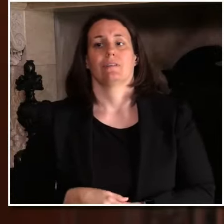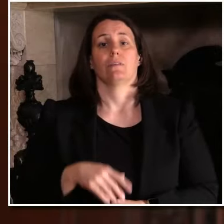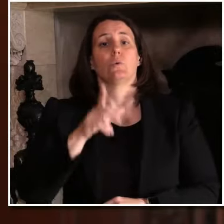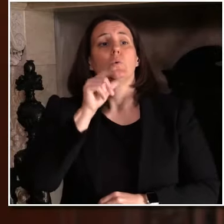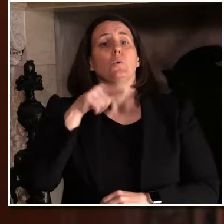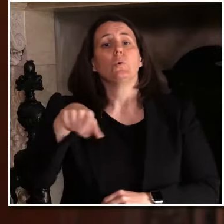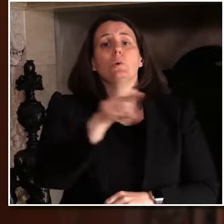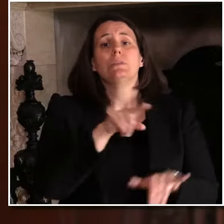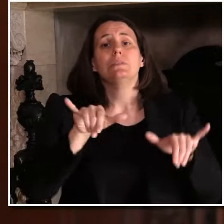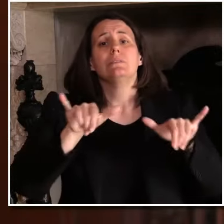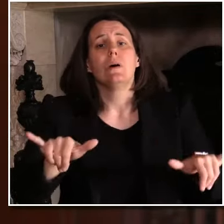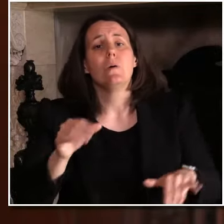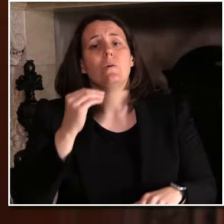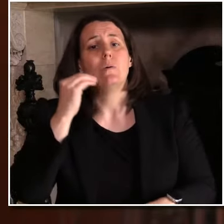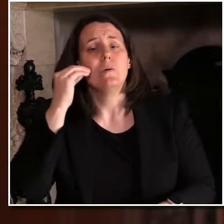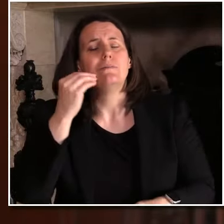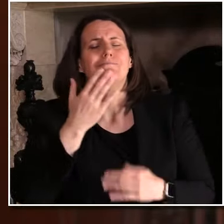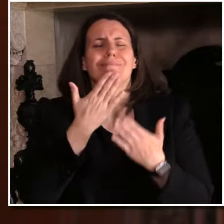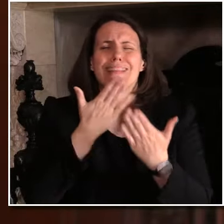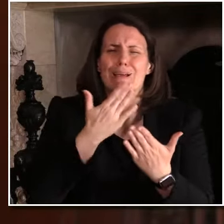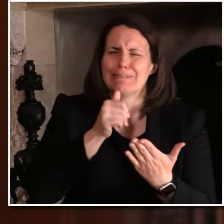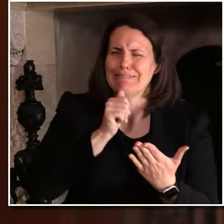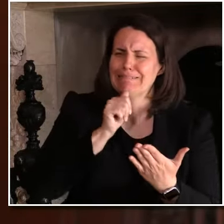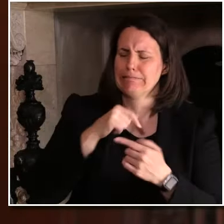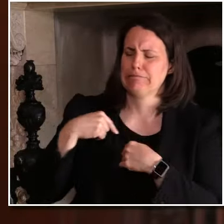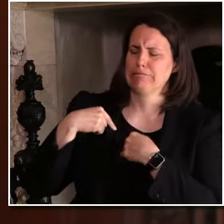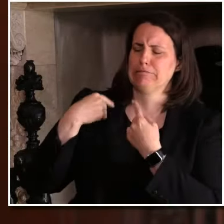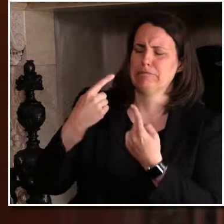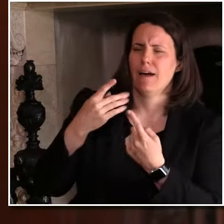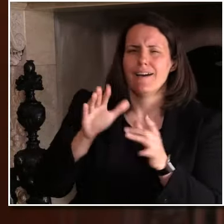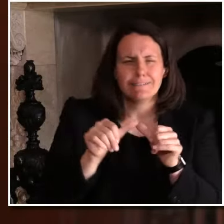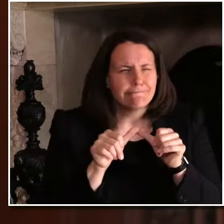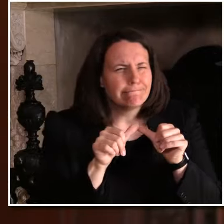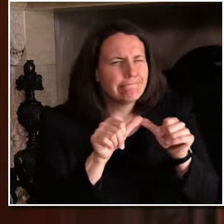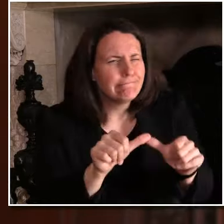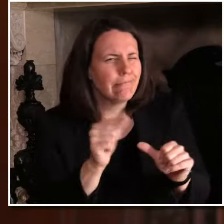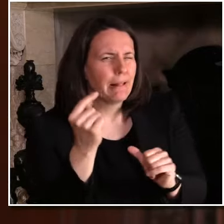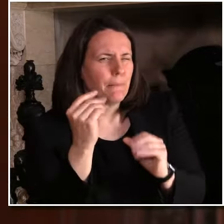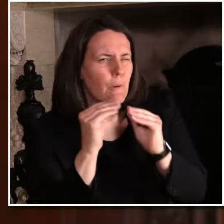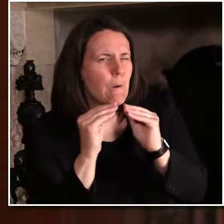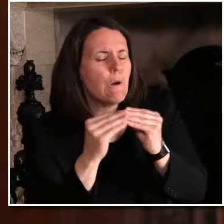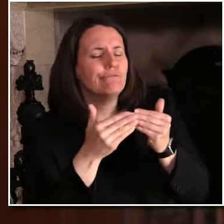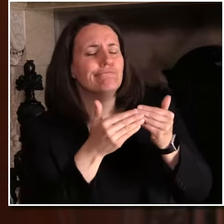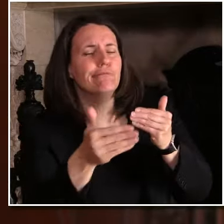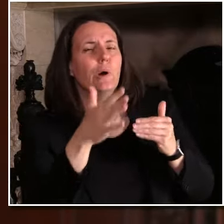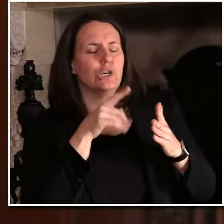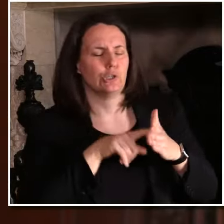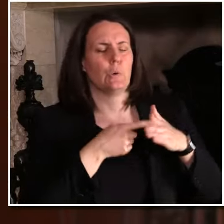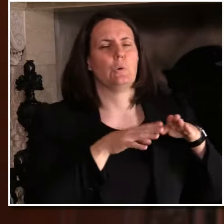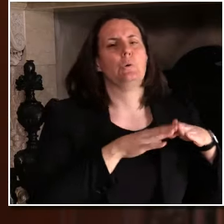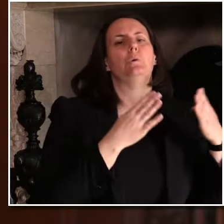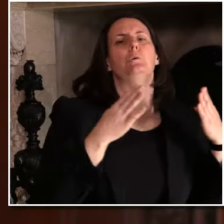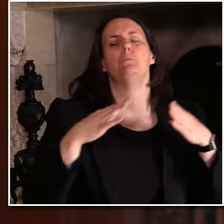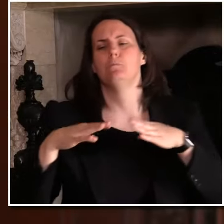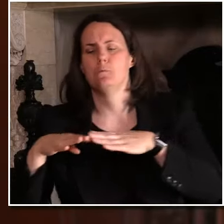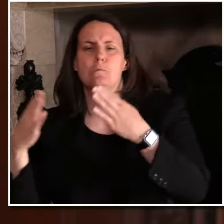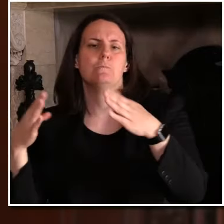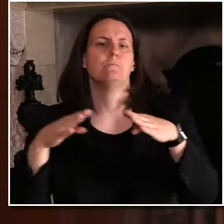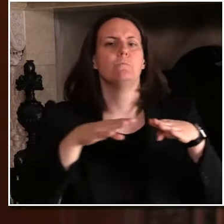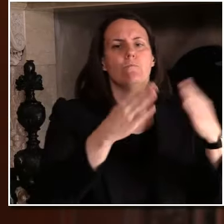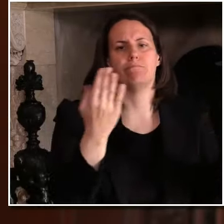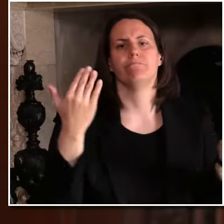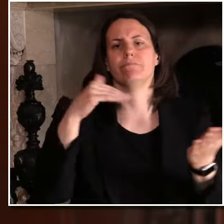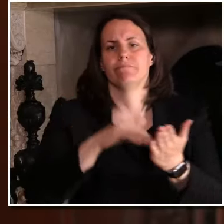that we can turn the dial down as soon as we safely and responsibly can. And with that, I'll turn things over